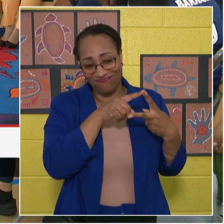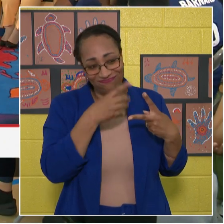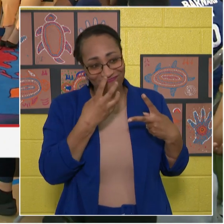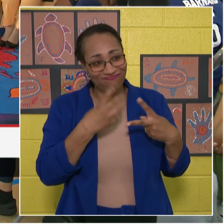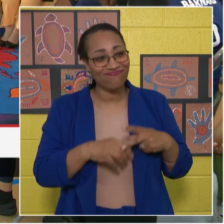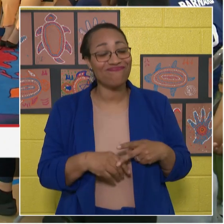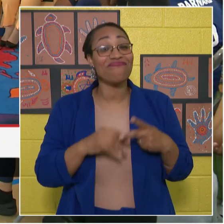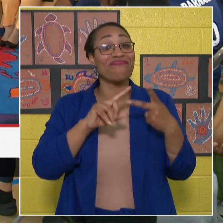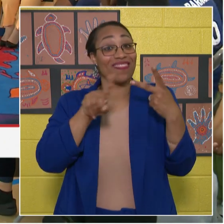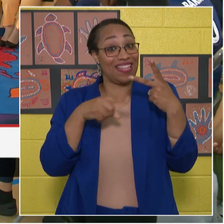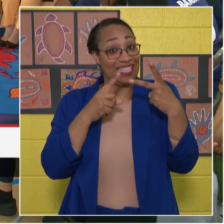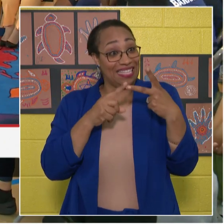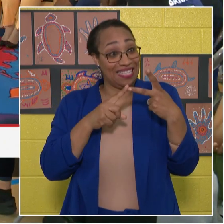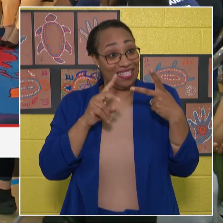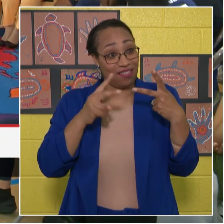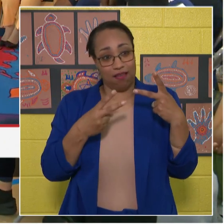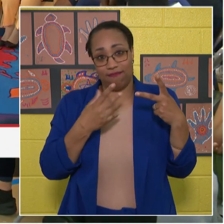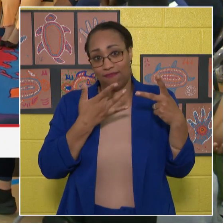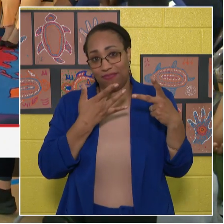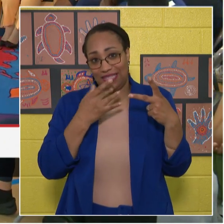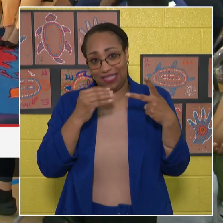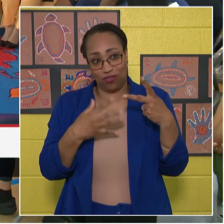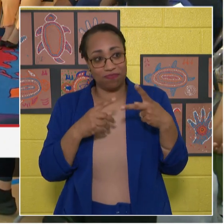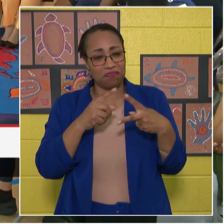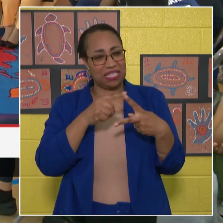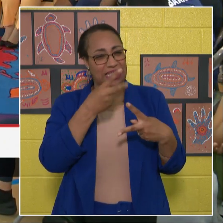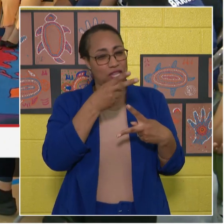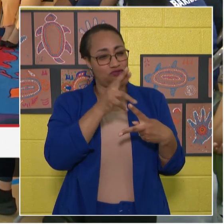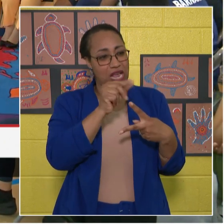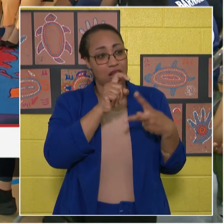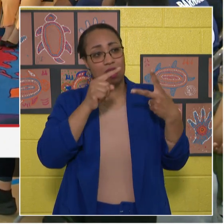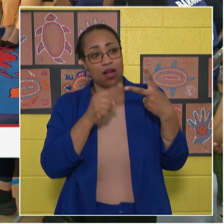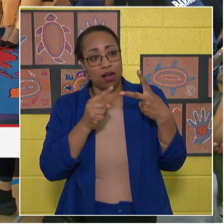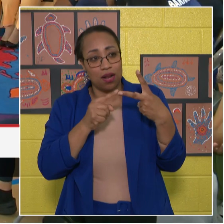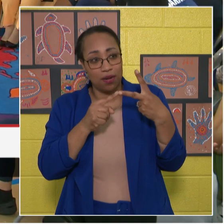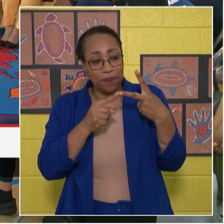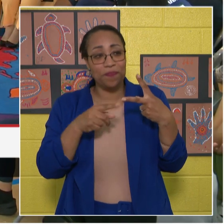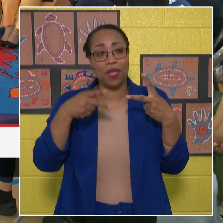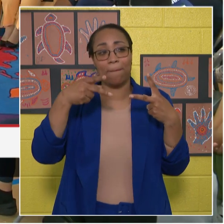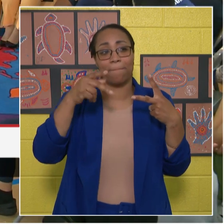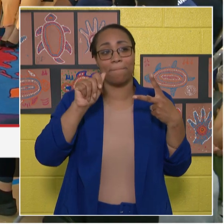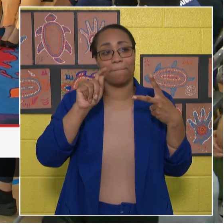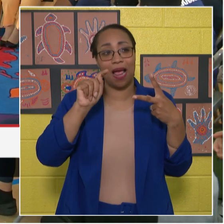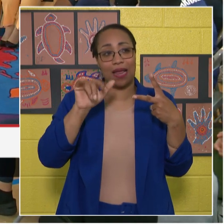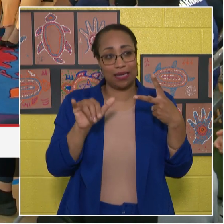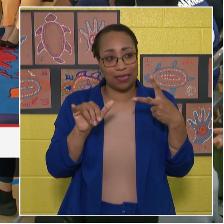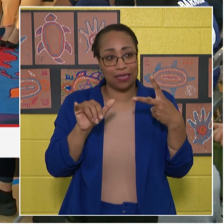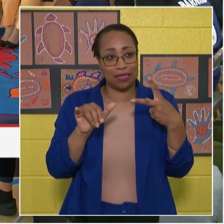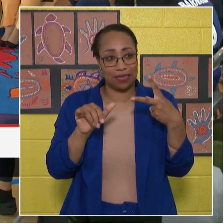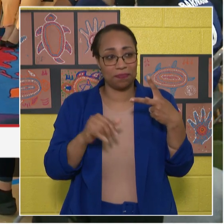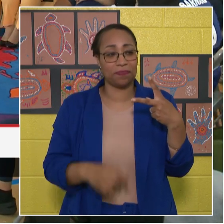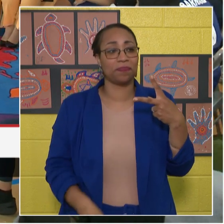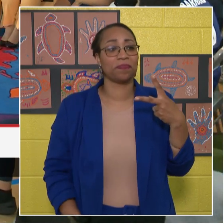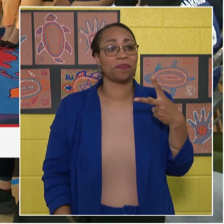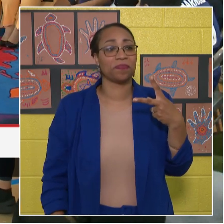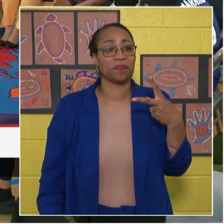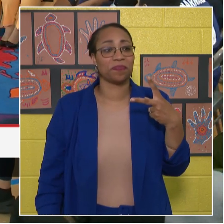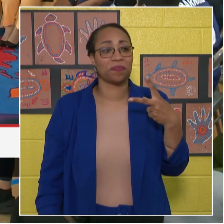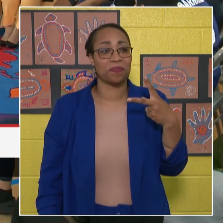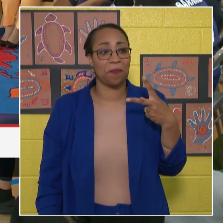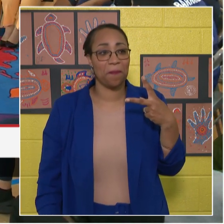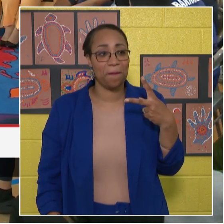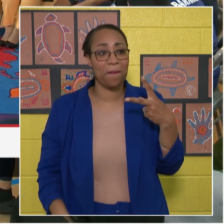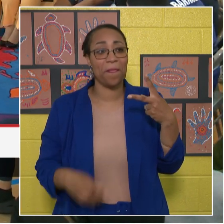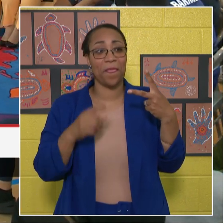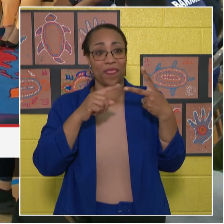name was Patty Parachini, and she was my 9th grade teacher. And her job was to teach